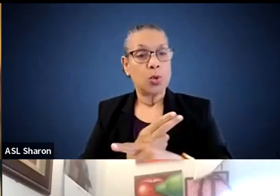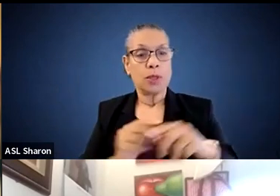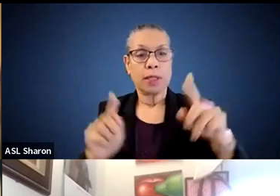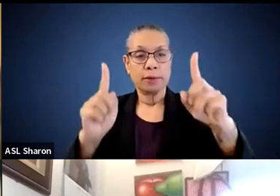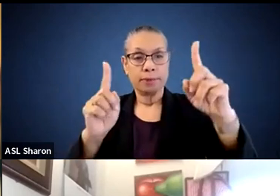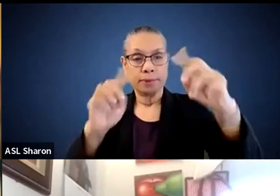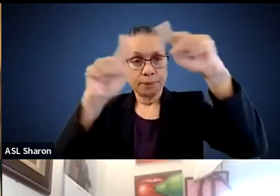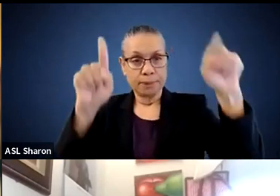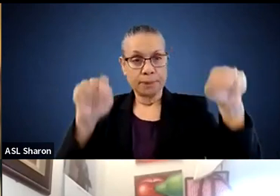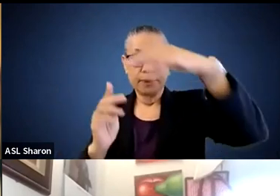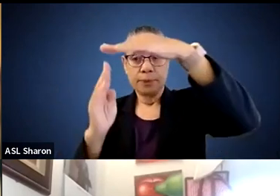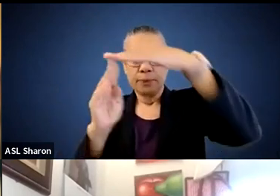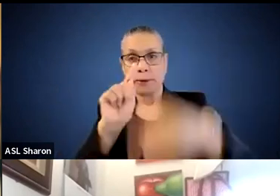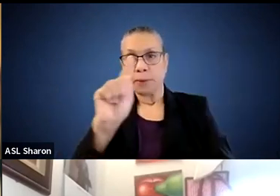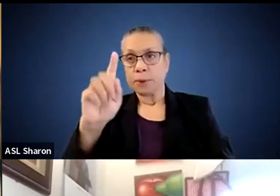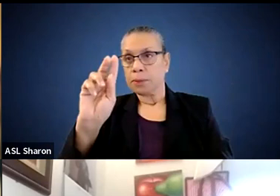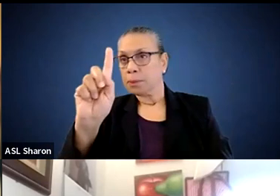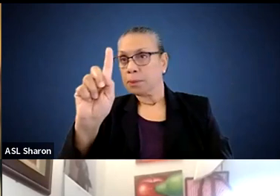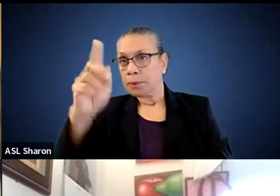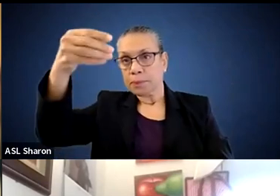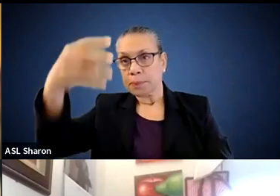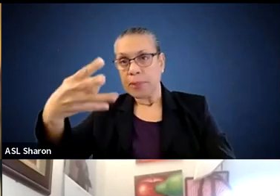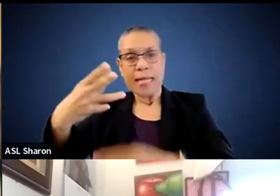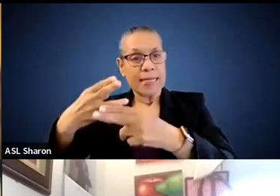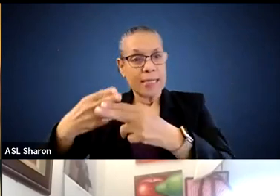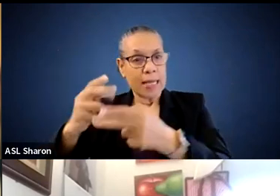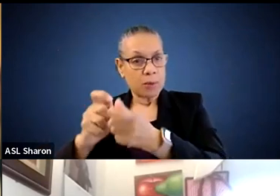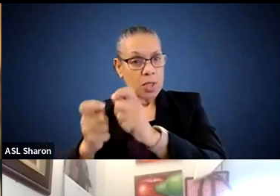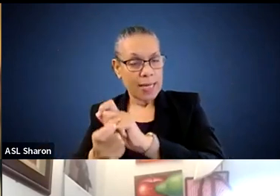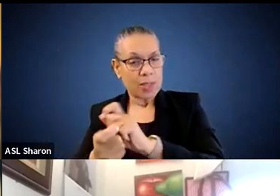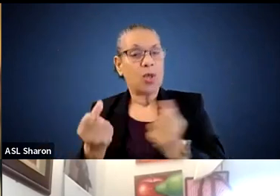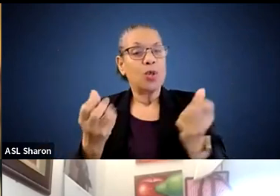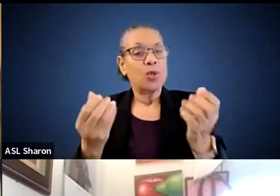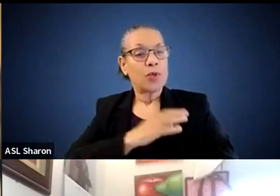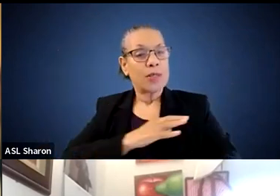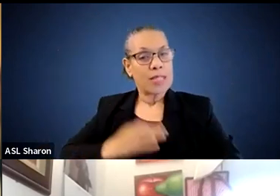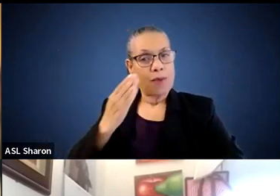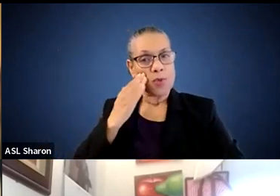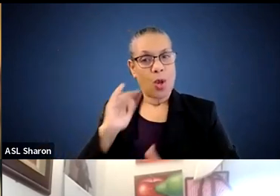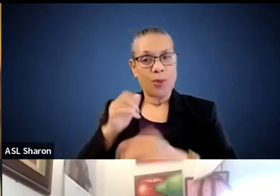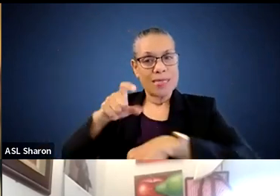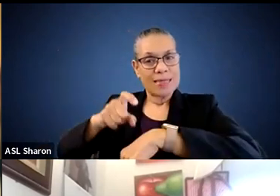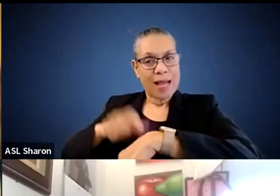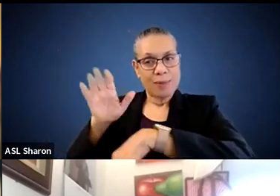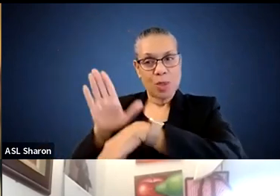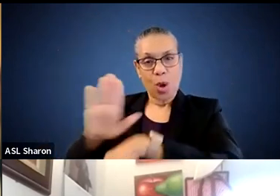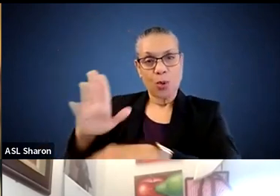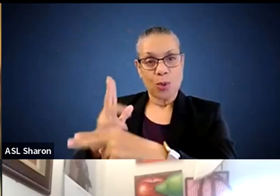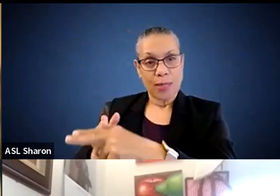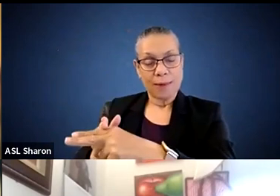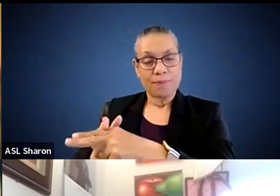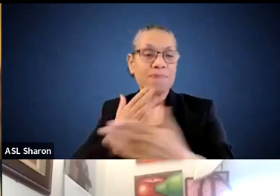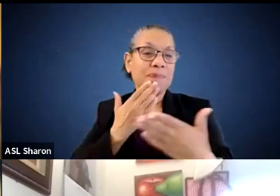so that committee staff will be able to recognize you when it comes time to call on you thank you for your cooperation